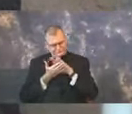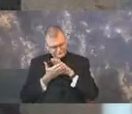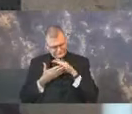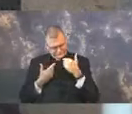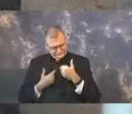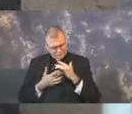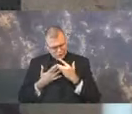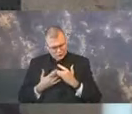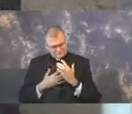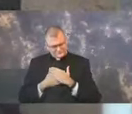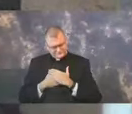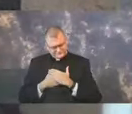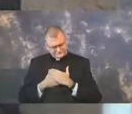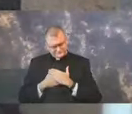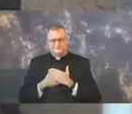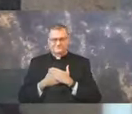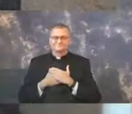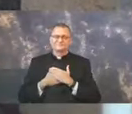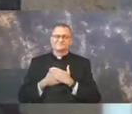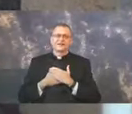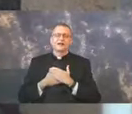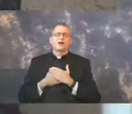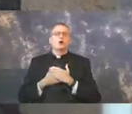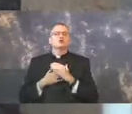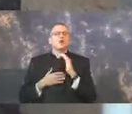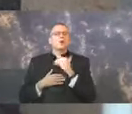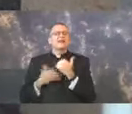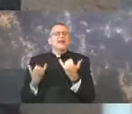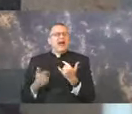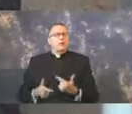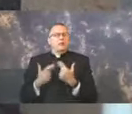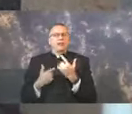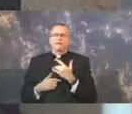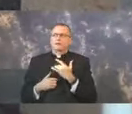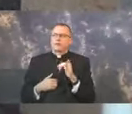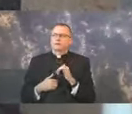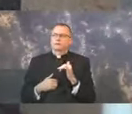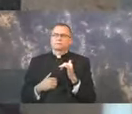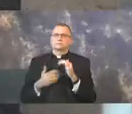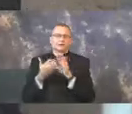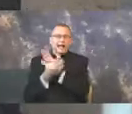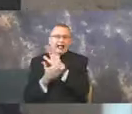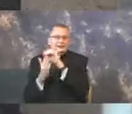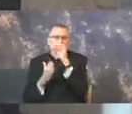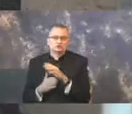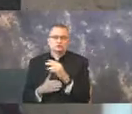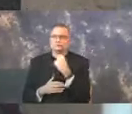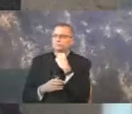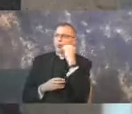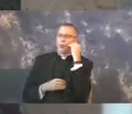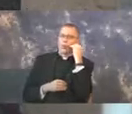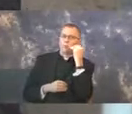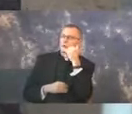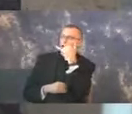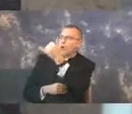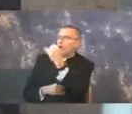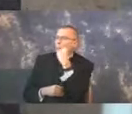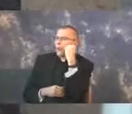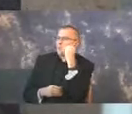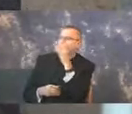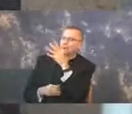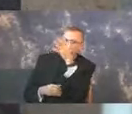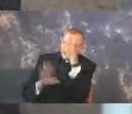Our moment has to be then like a college student video calling mom and dad from their dorm room, or a deployed member of the military Skyping with spouse